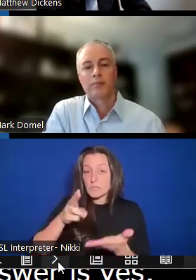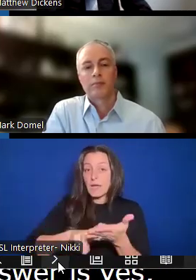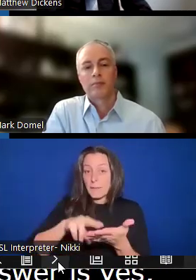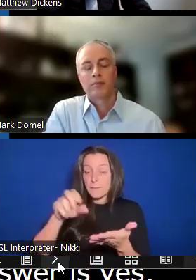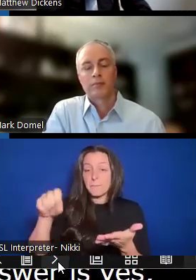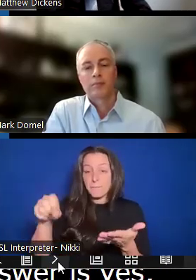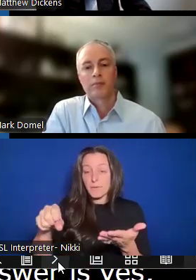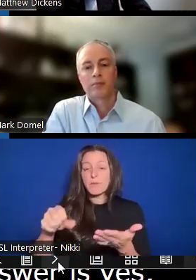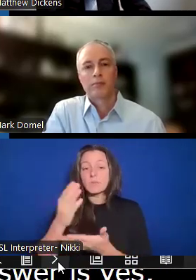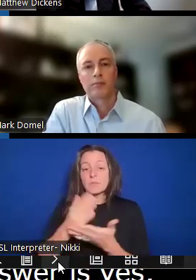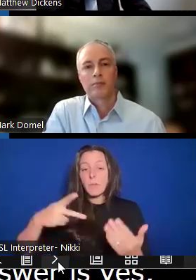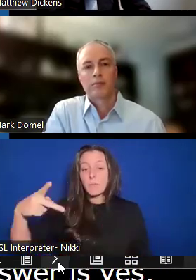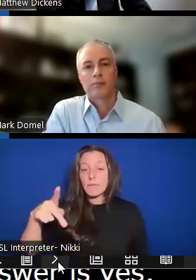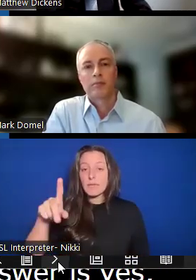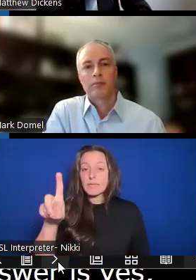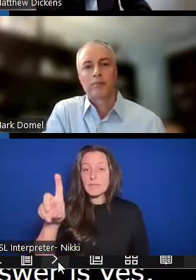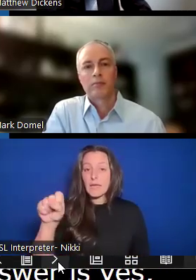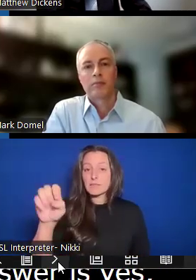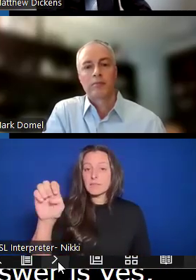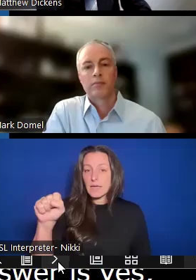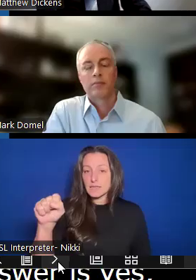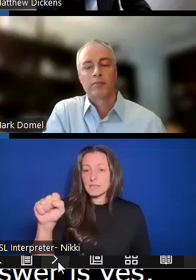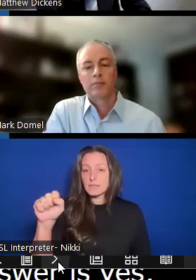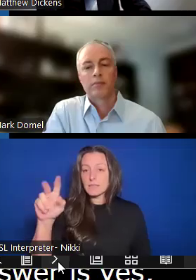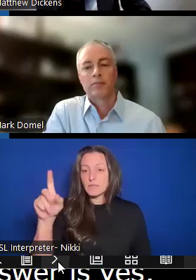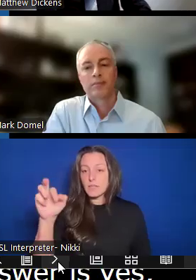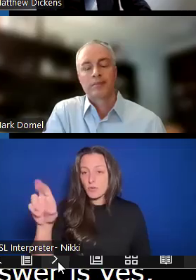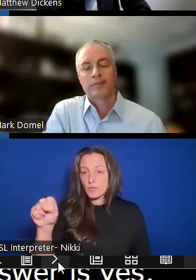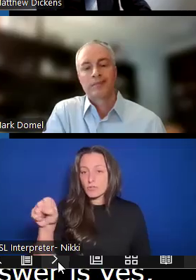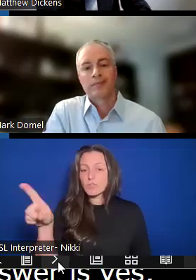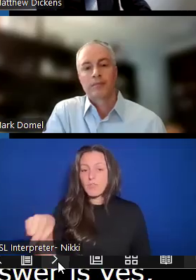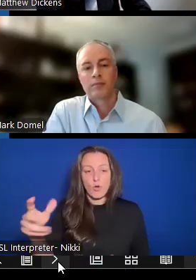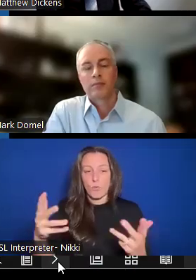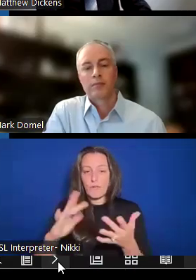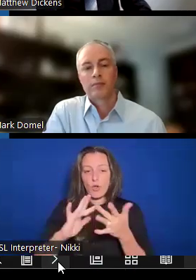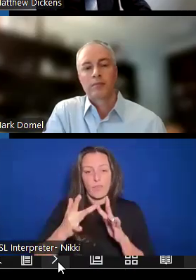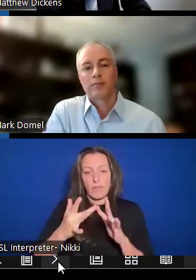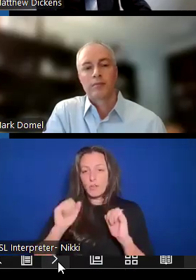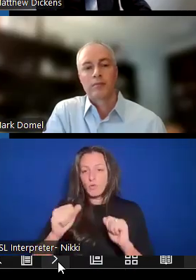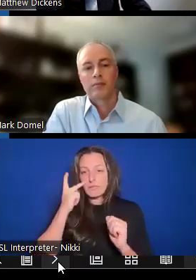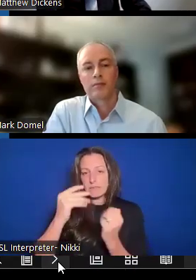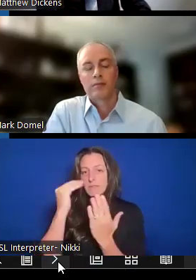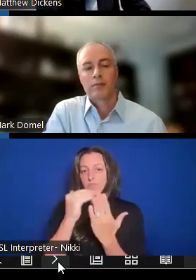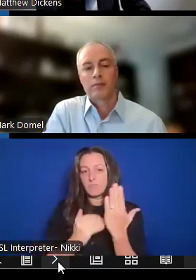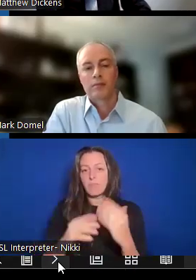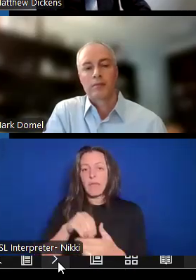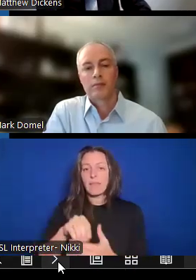some PDSES vendors that are already on the website, and you can see them on our Finder